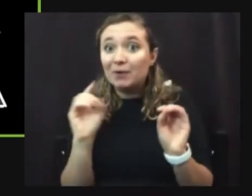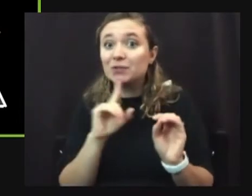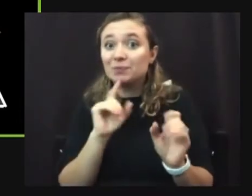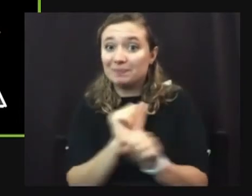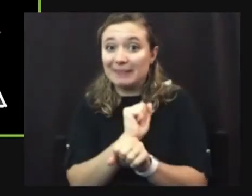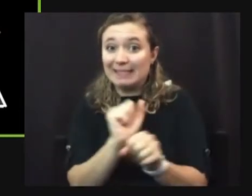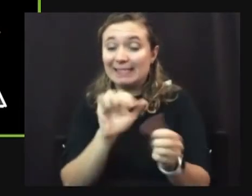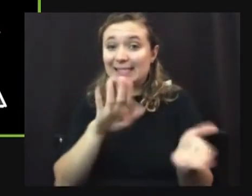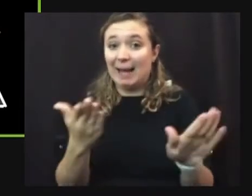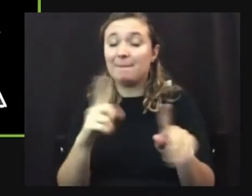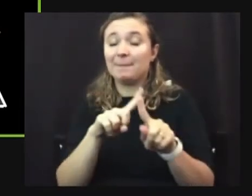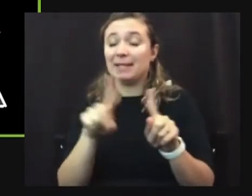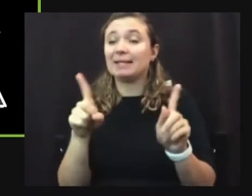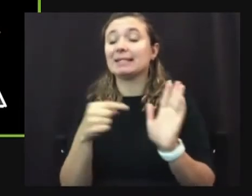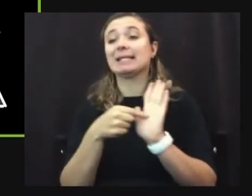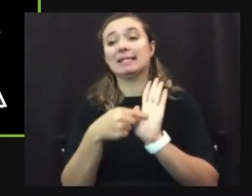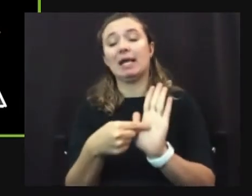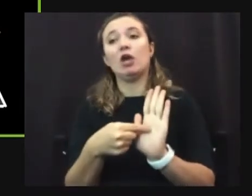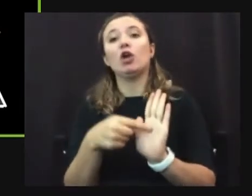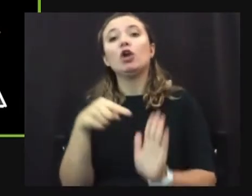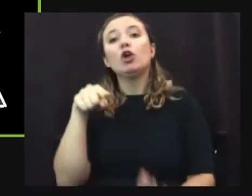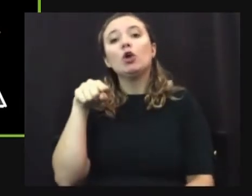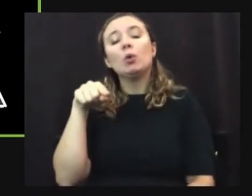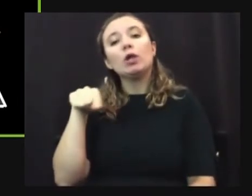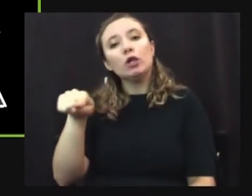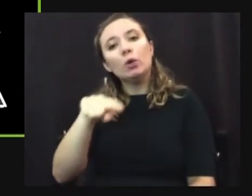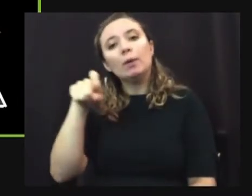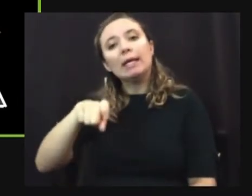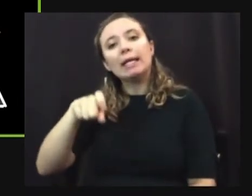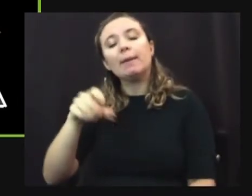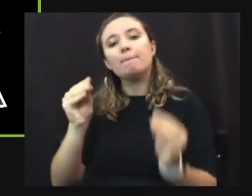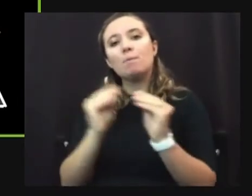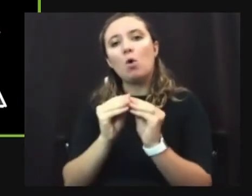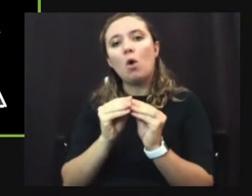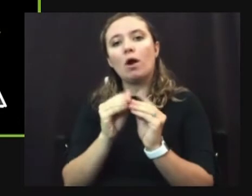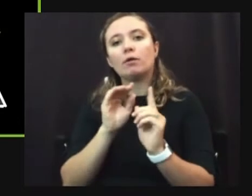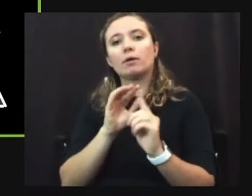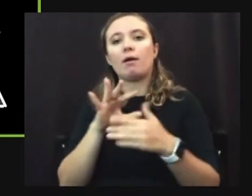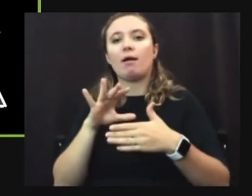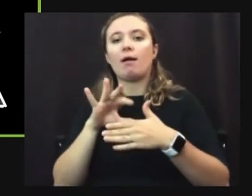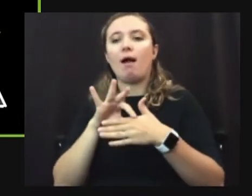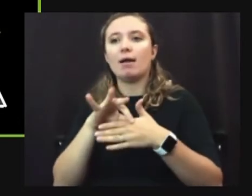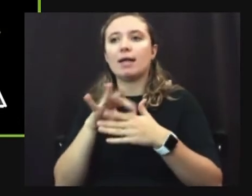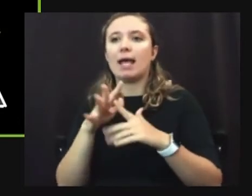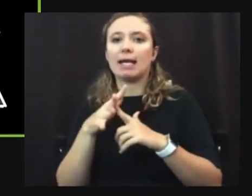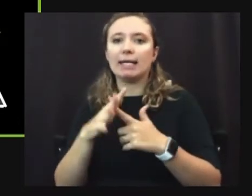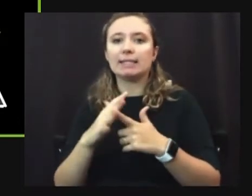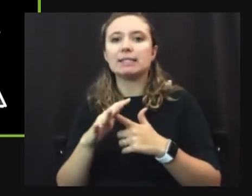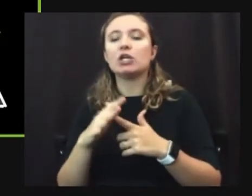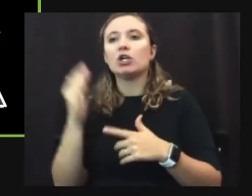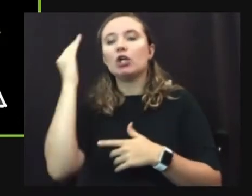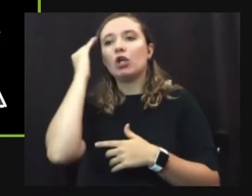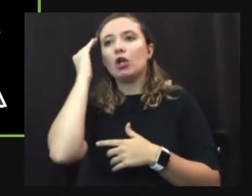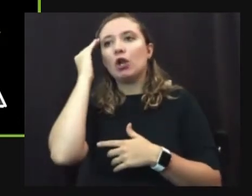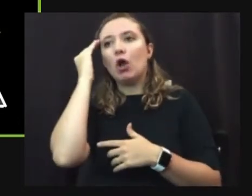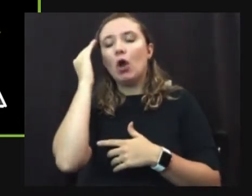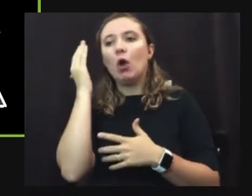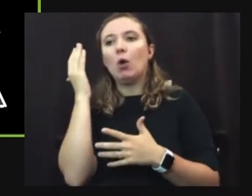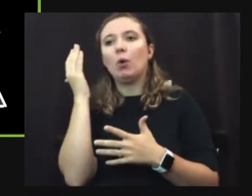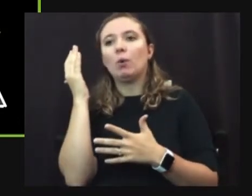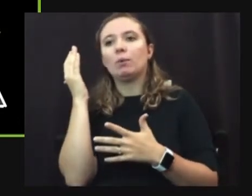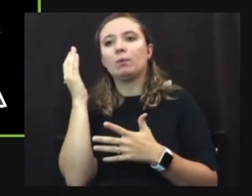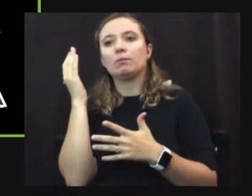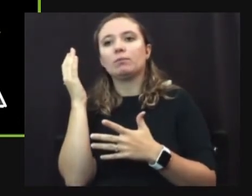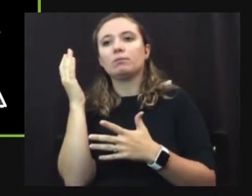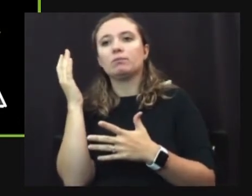you would need more context that's related to you to feel relational empathy. Now, if I told you a